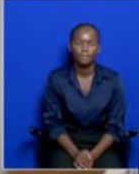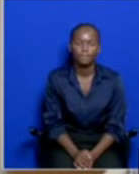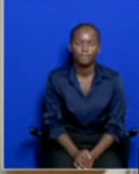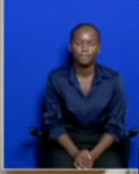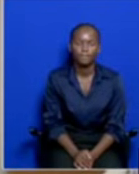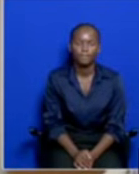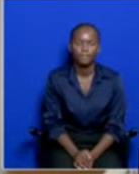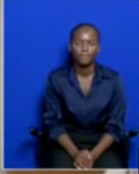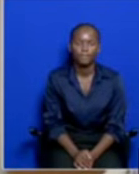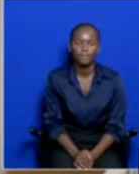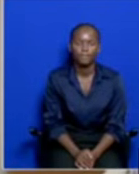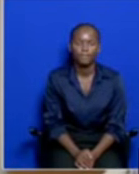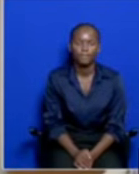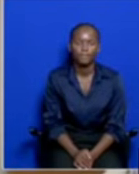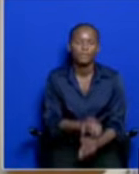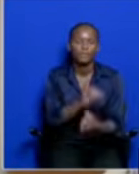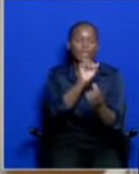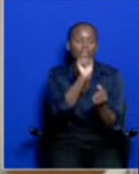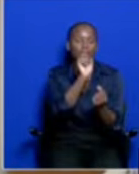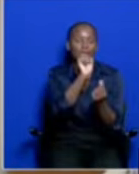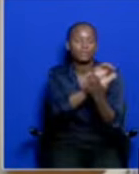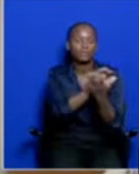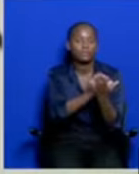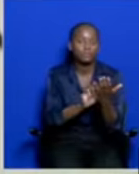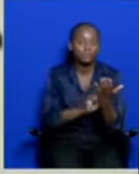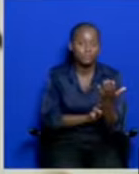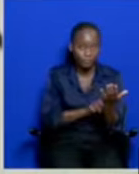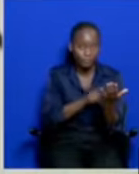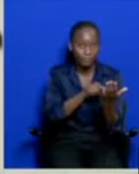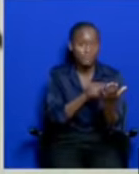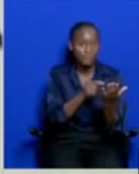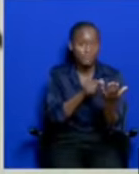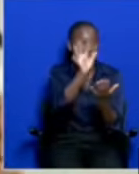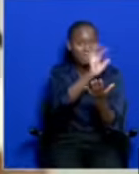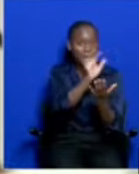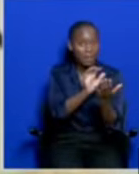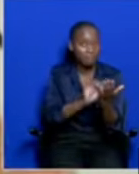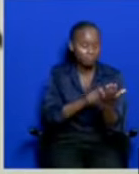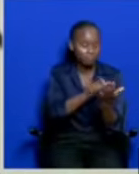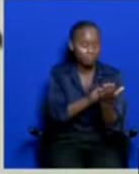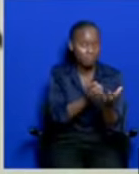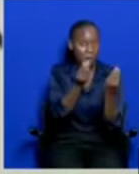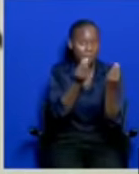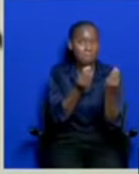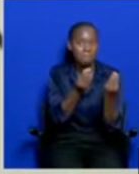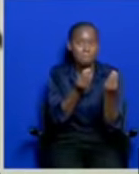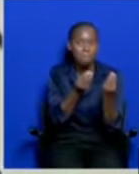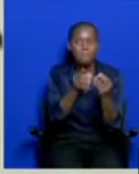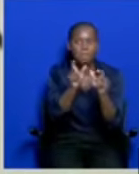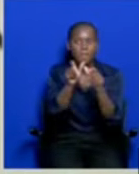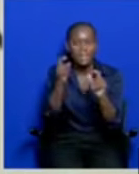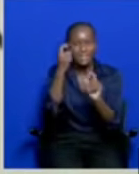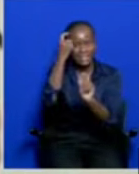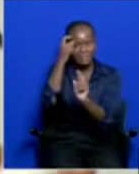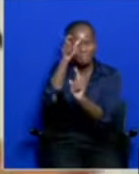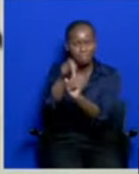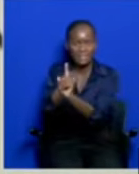obtained during the interview of the what are called suspects. Yes. And the first one starts at page